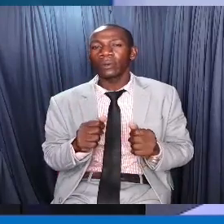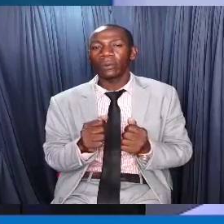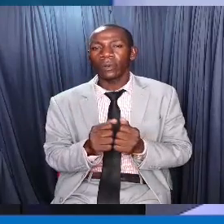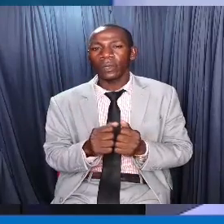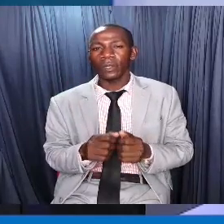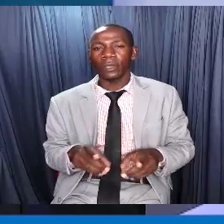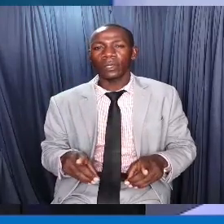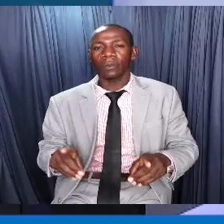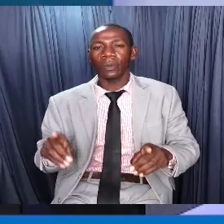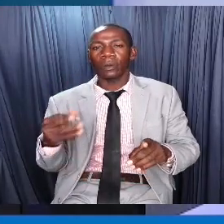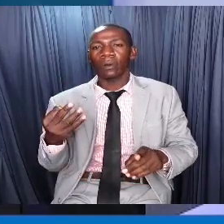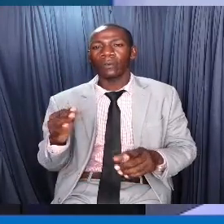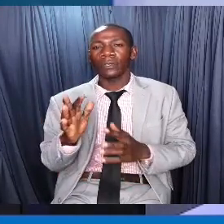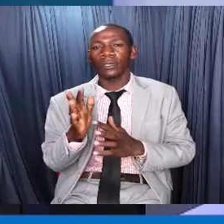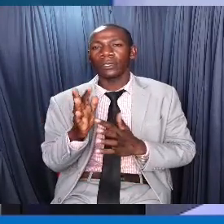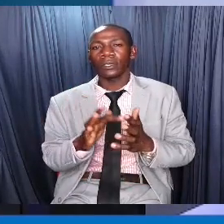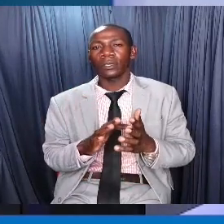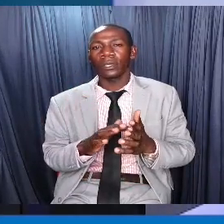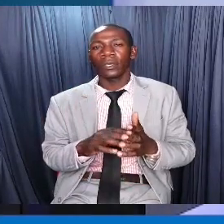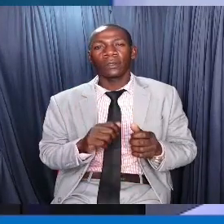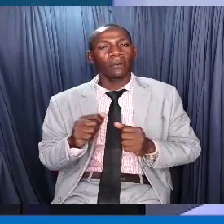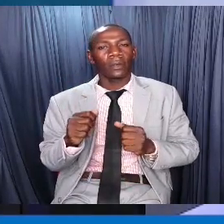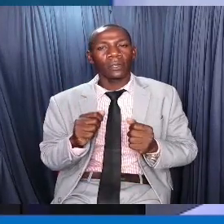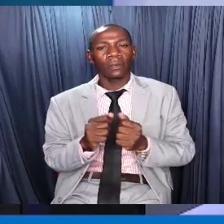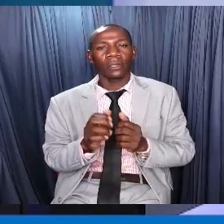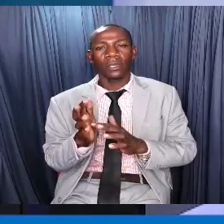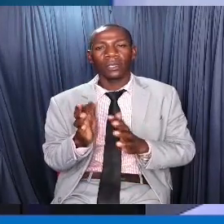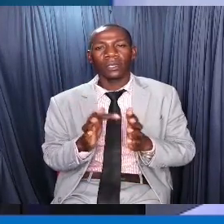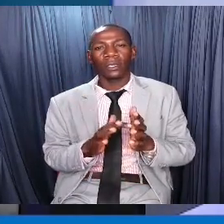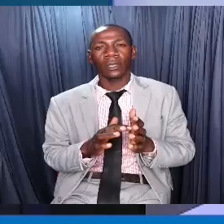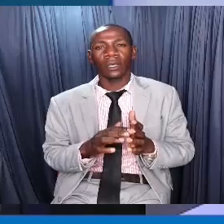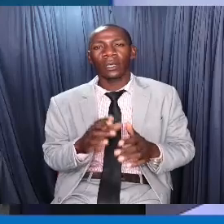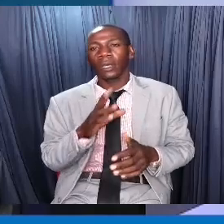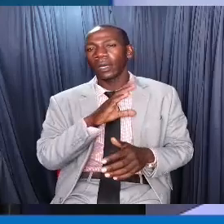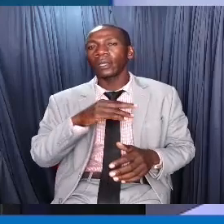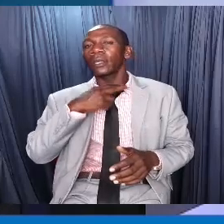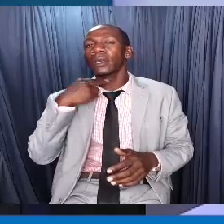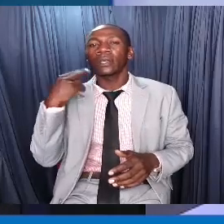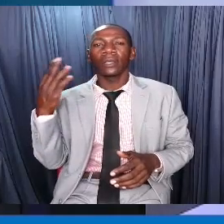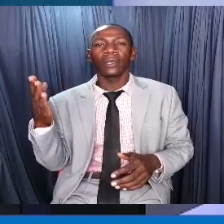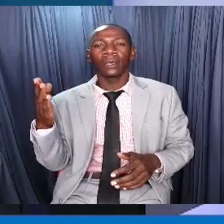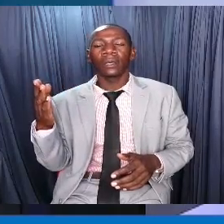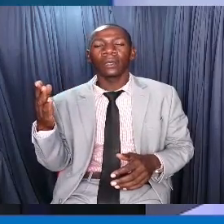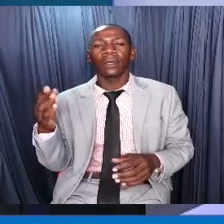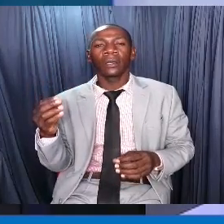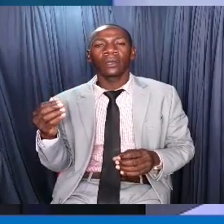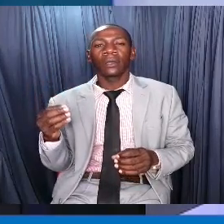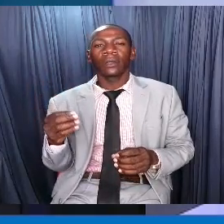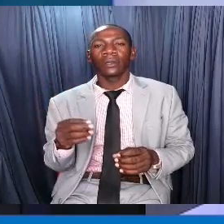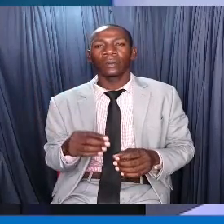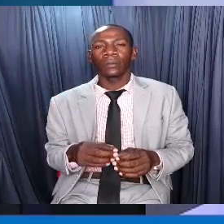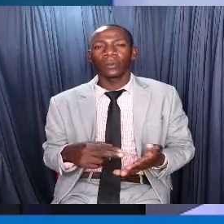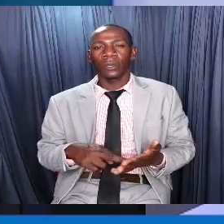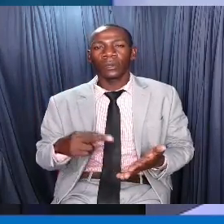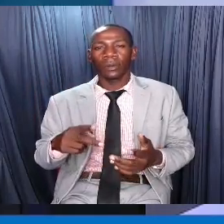Yesu and the disciples of the Lord Jesus, na Yesu, because they fought Jesus paka wakamua till they killed him. Akafufuka akarudi kwa baba. He resurrected and he went